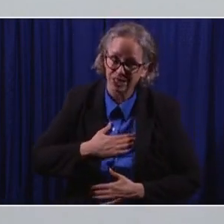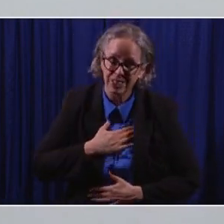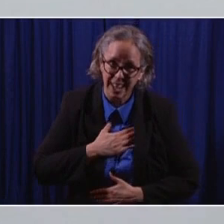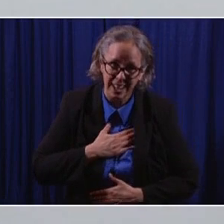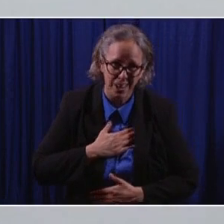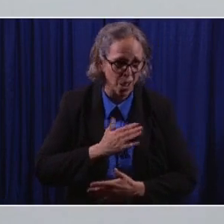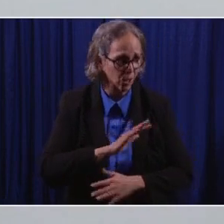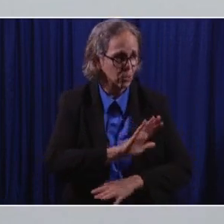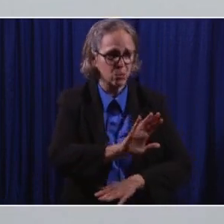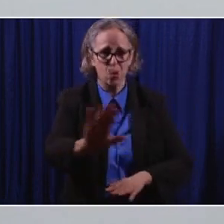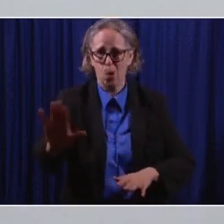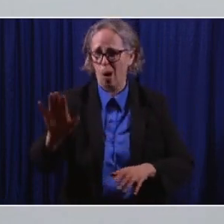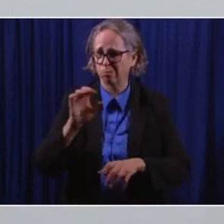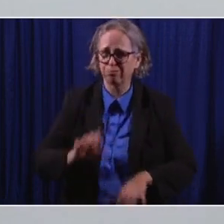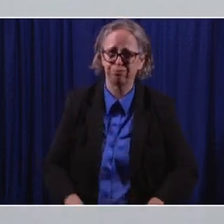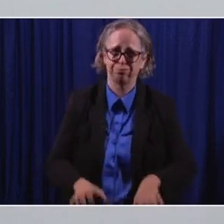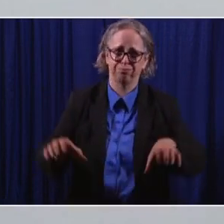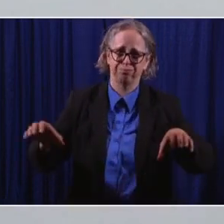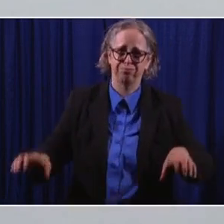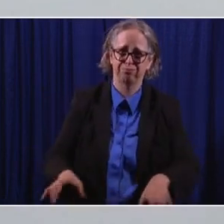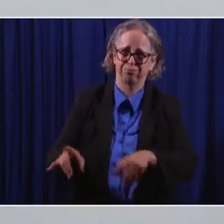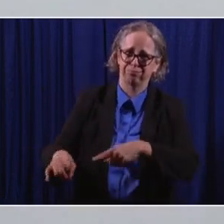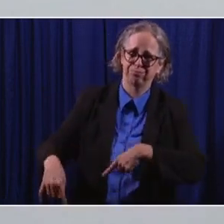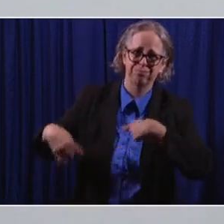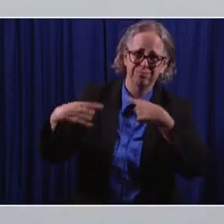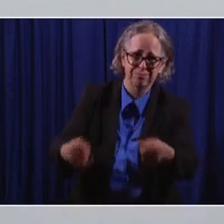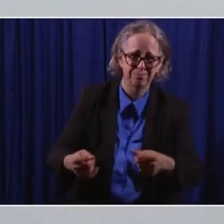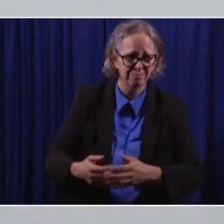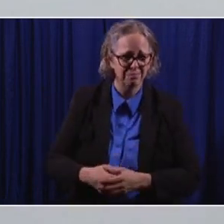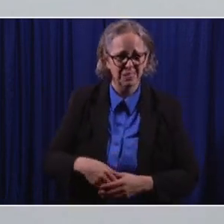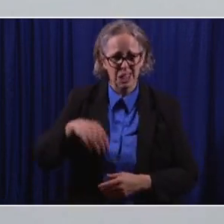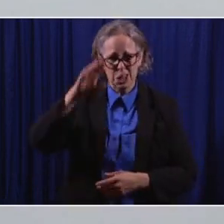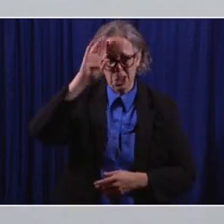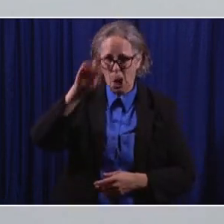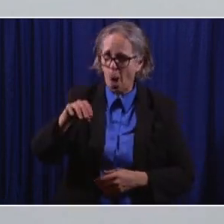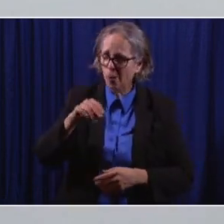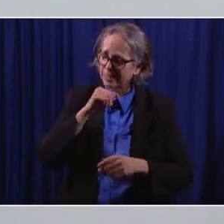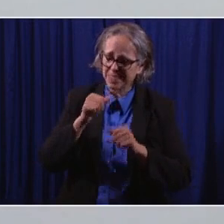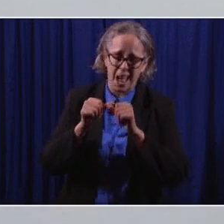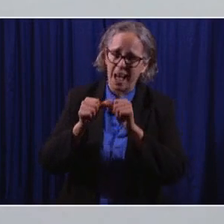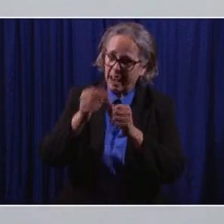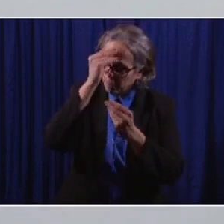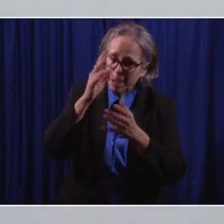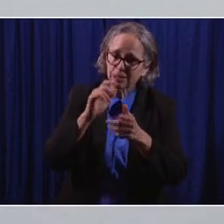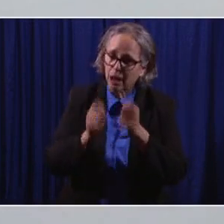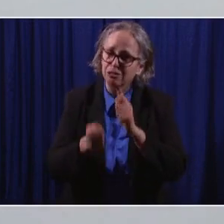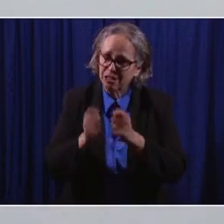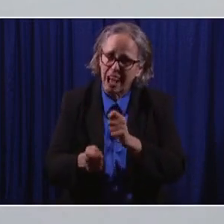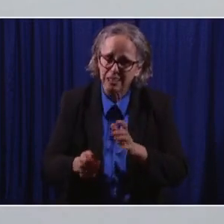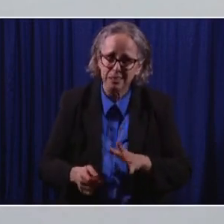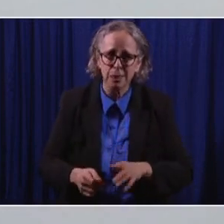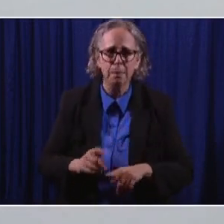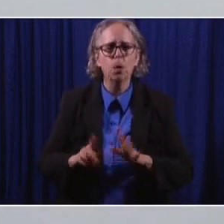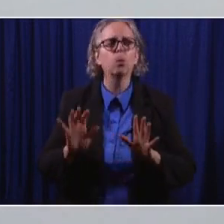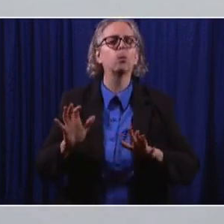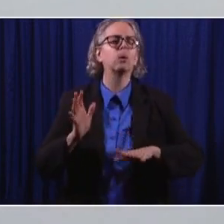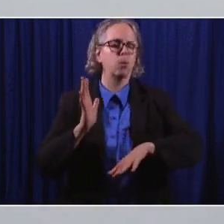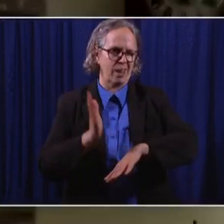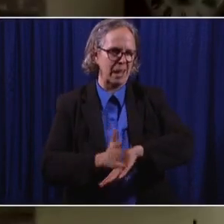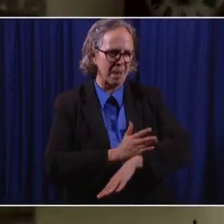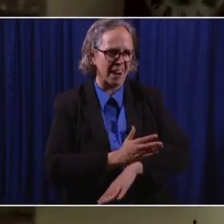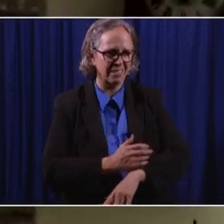least for now, although we know that no victory is won permanently. It's where we stand now, and we'll keep getting better. Thanks, Governor.